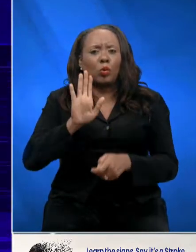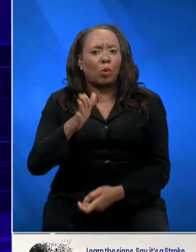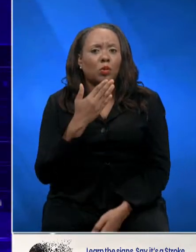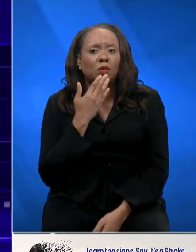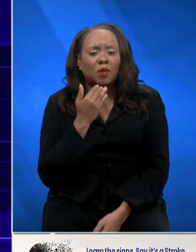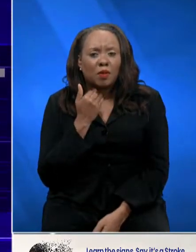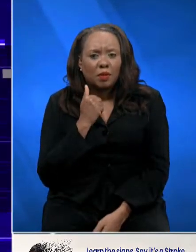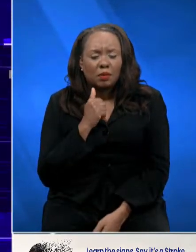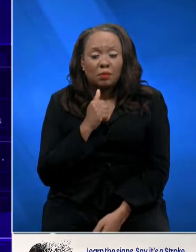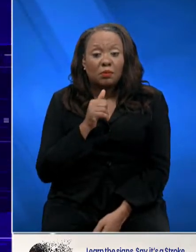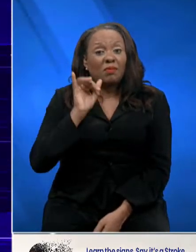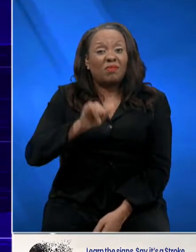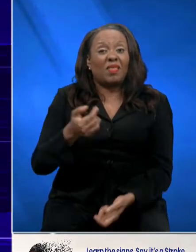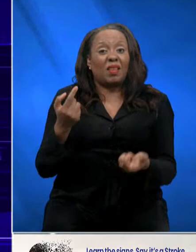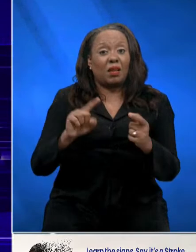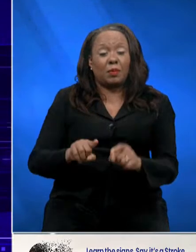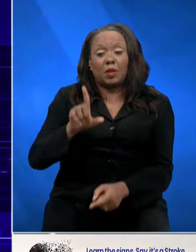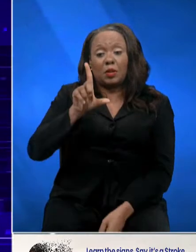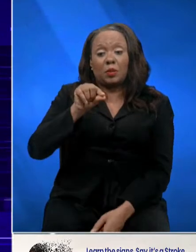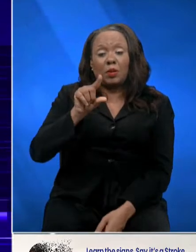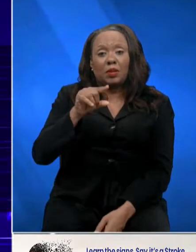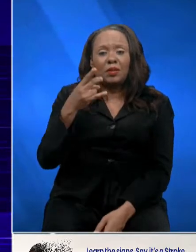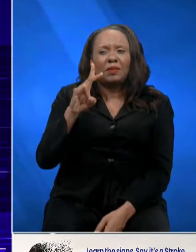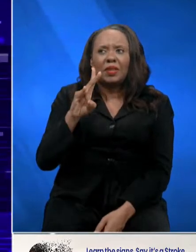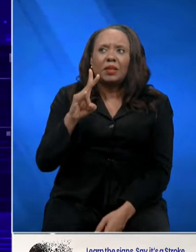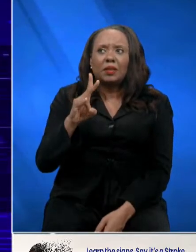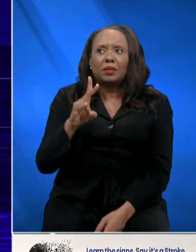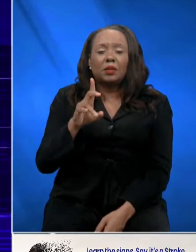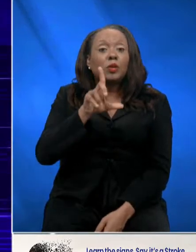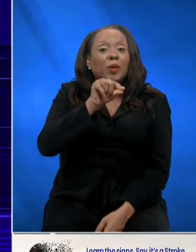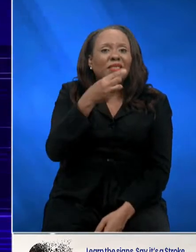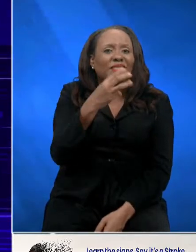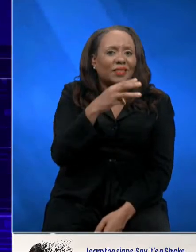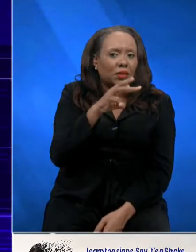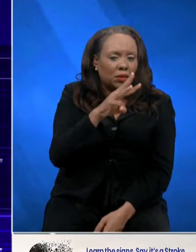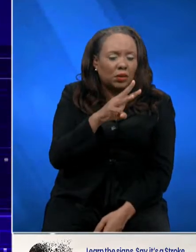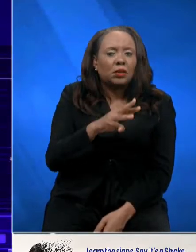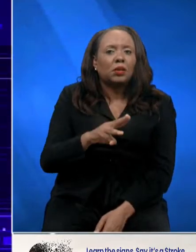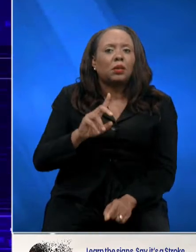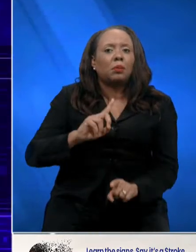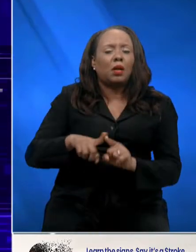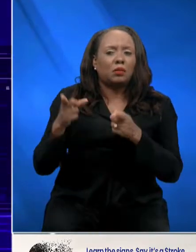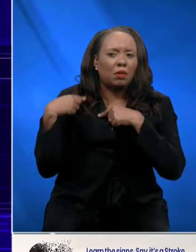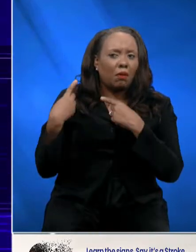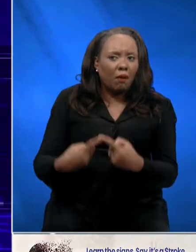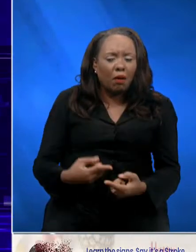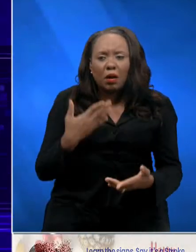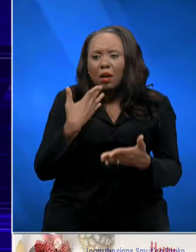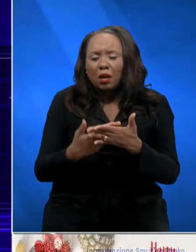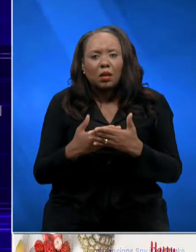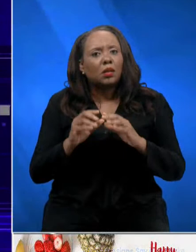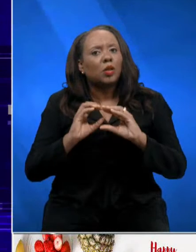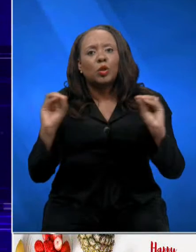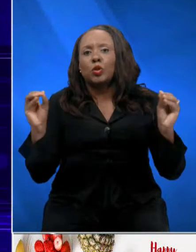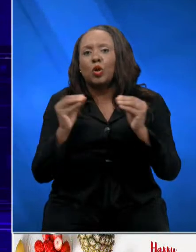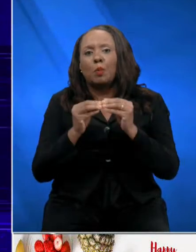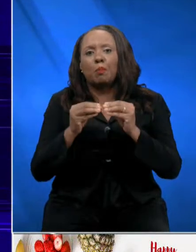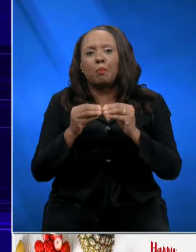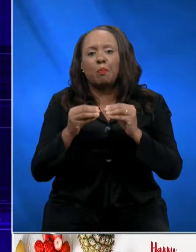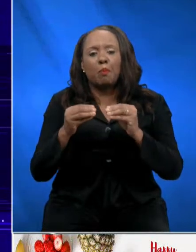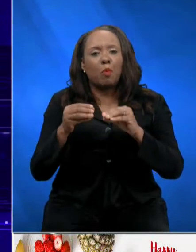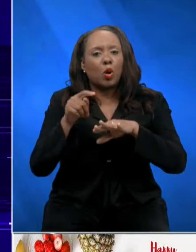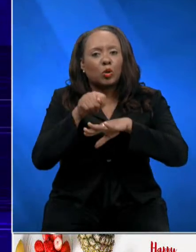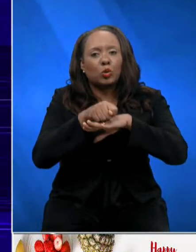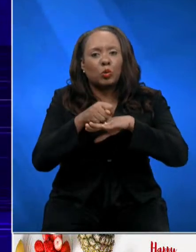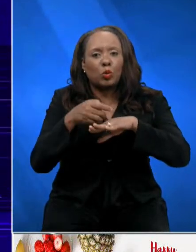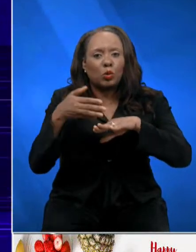in 2017 also. 2016 I lose the toe. So far so good. No more. Fantastic. So,